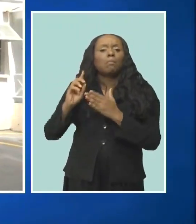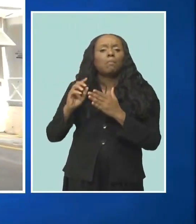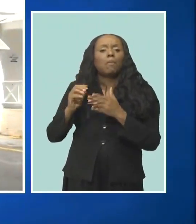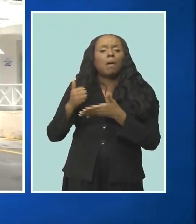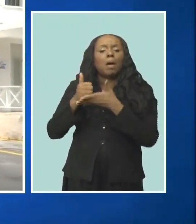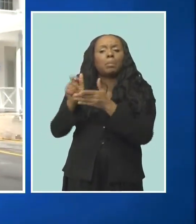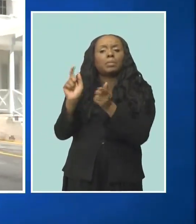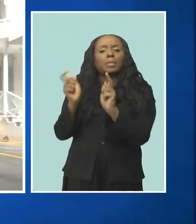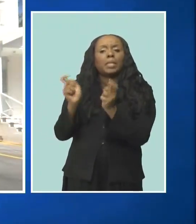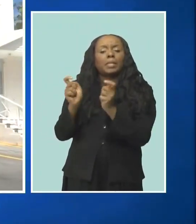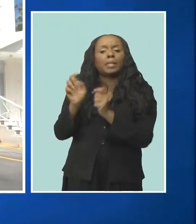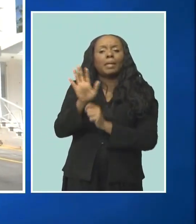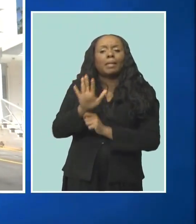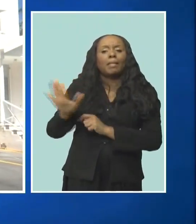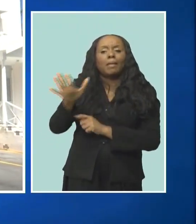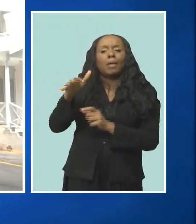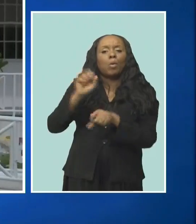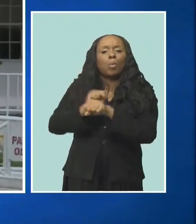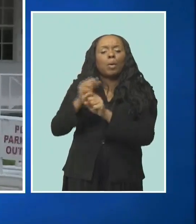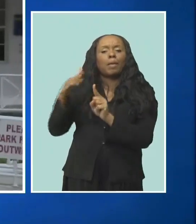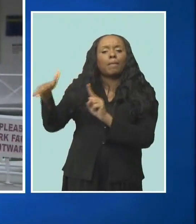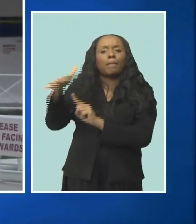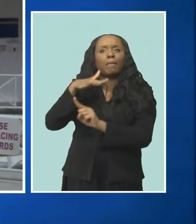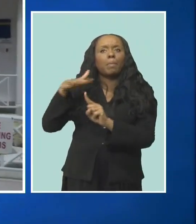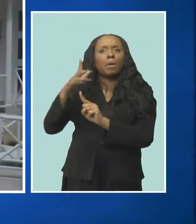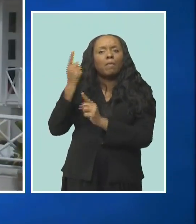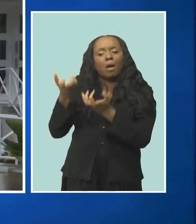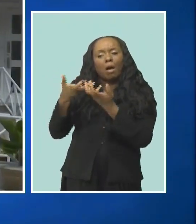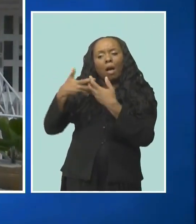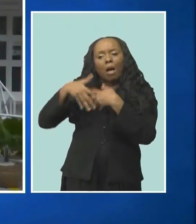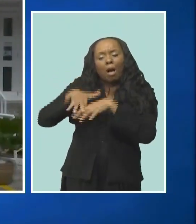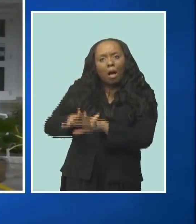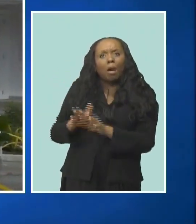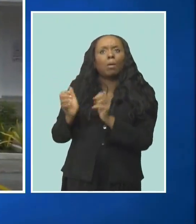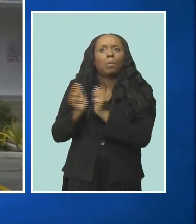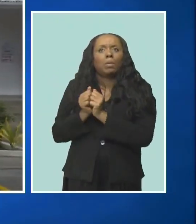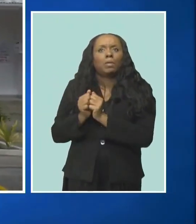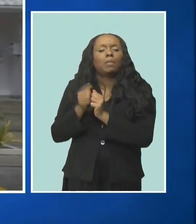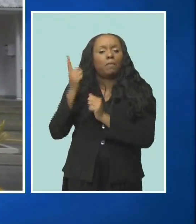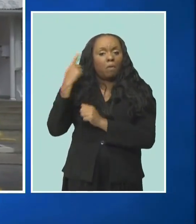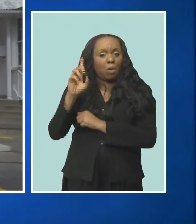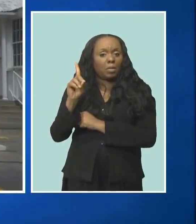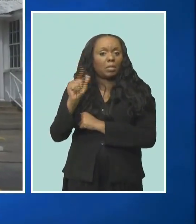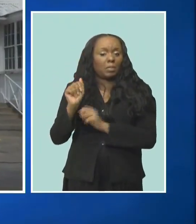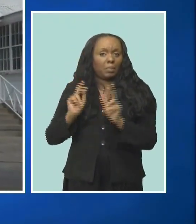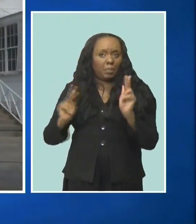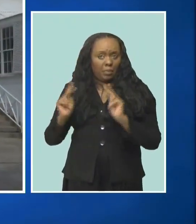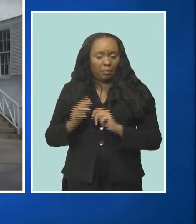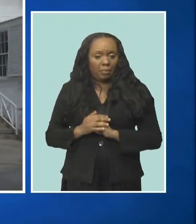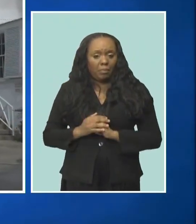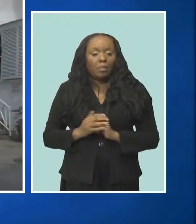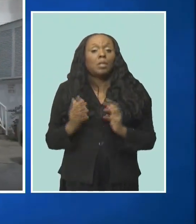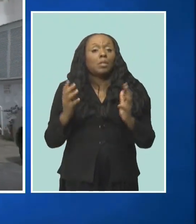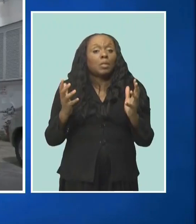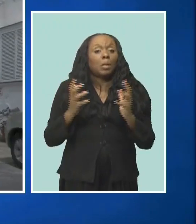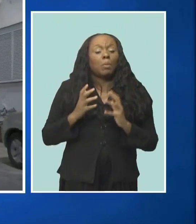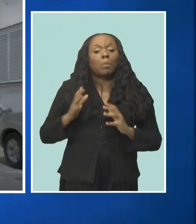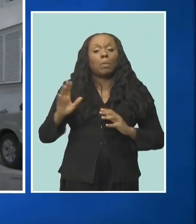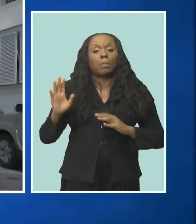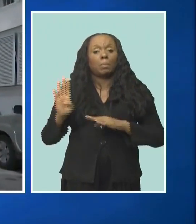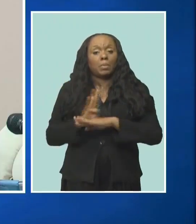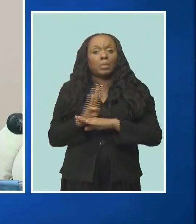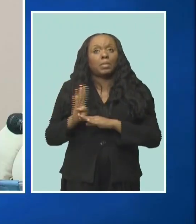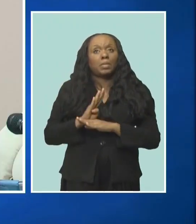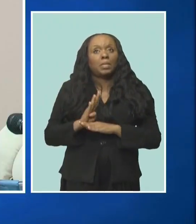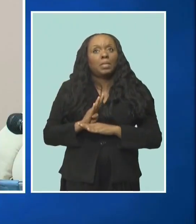disabilities. Mr. Jordan says government expects without being pushed, employers will do the right thing and employ people with